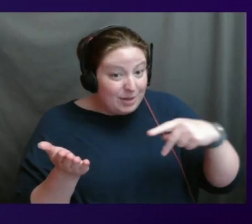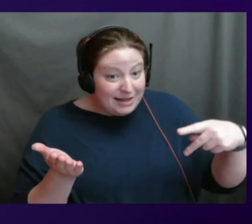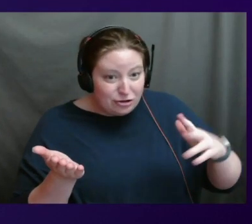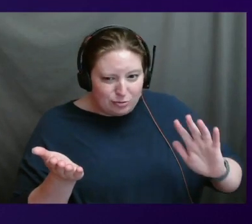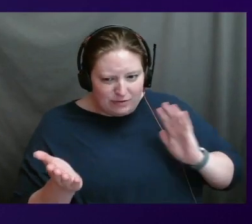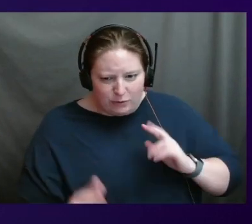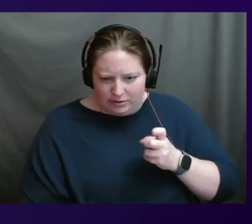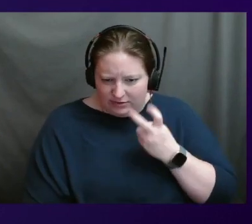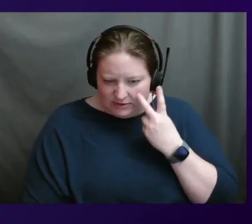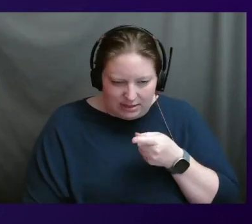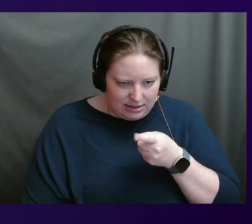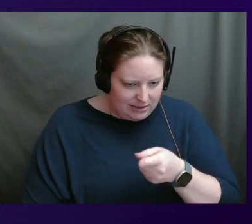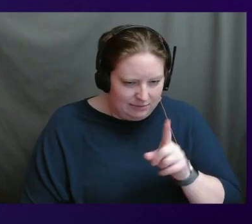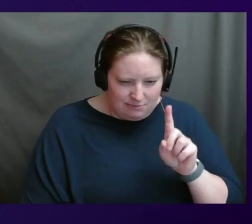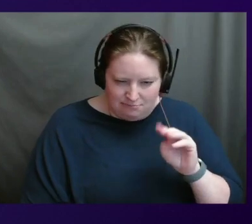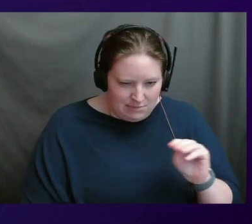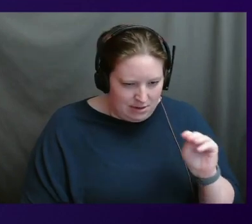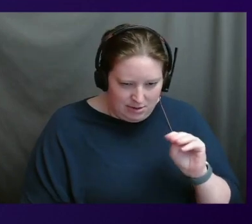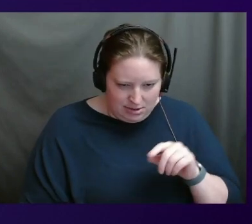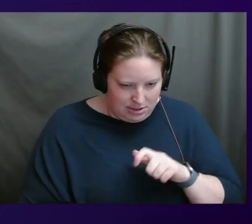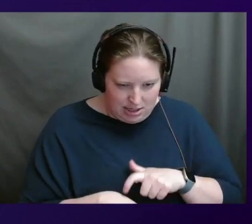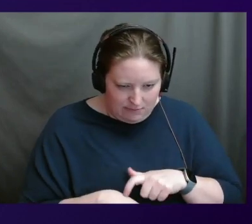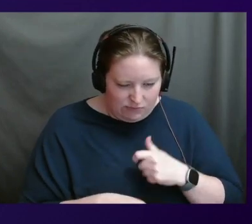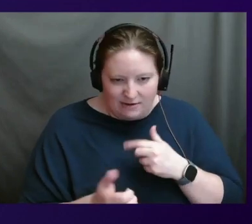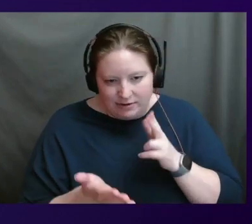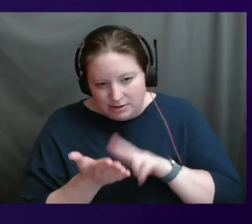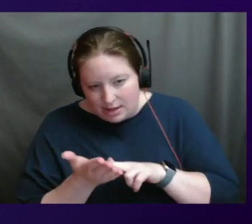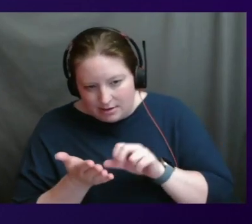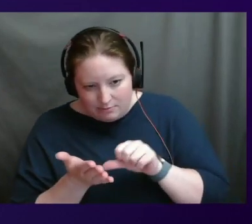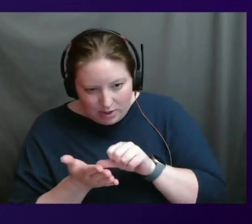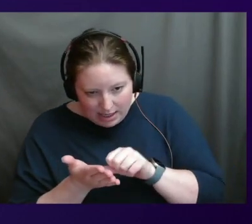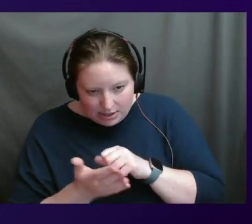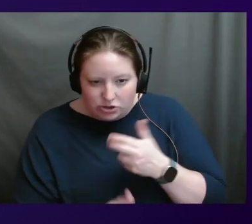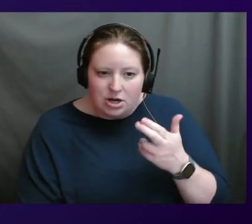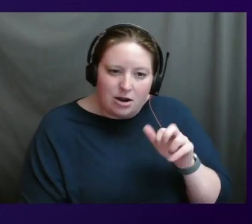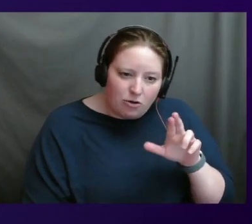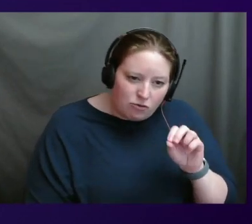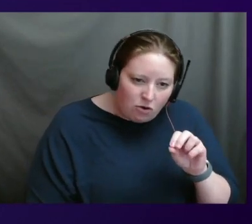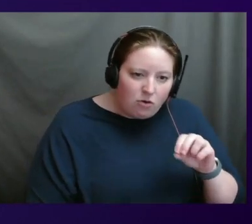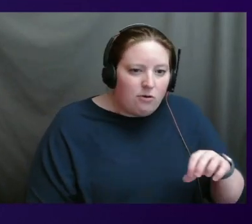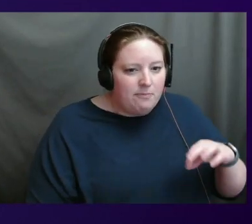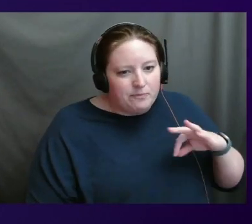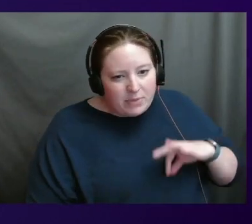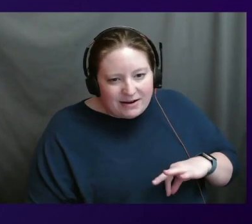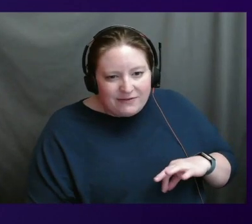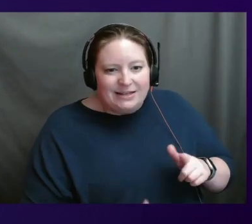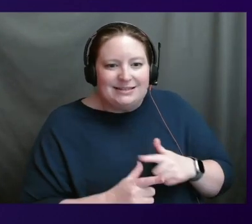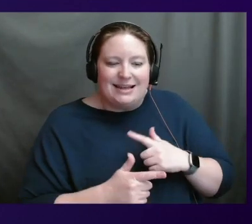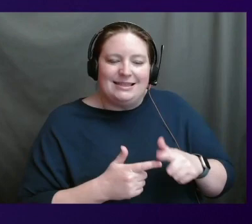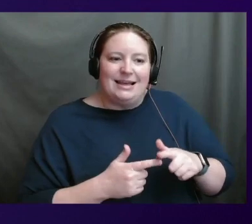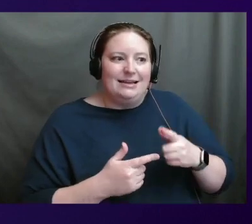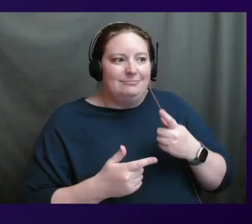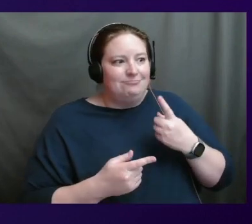million times, where you have your sign-up page, your hero, your benefits, and then a little testimonial at the bottom.